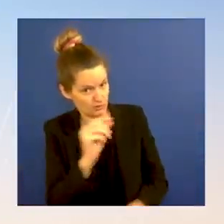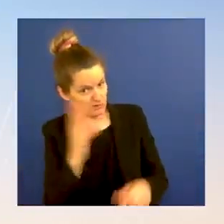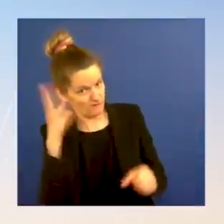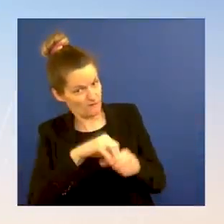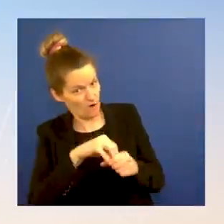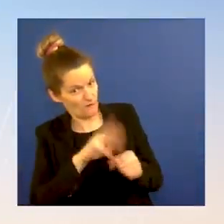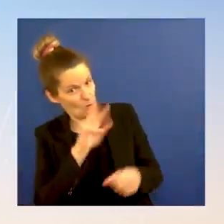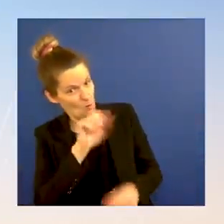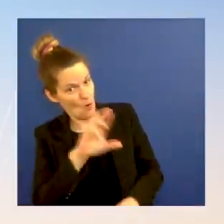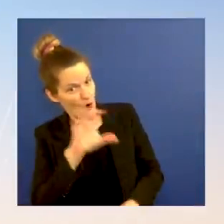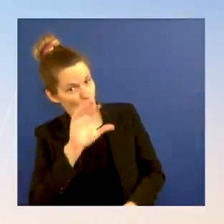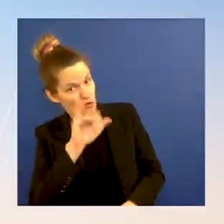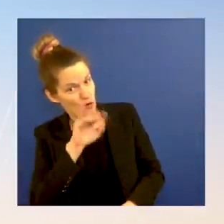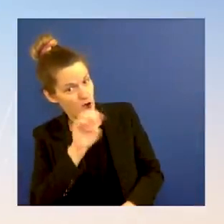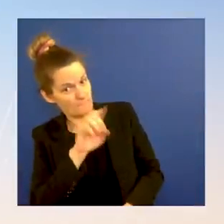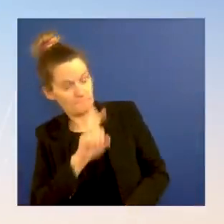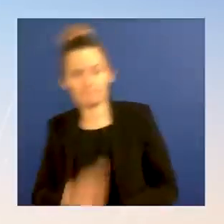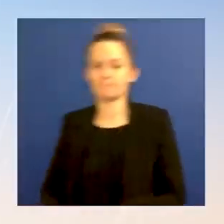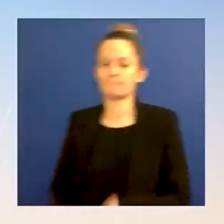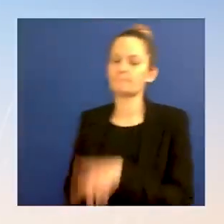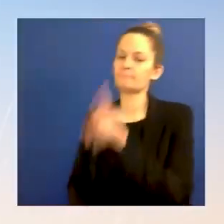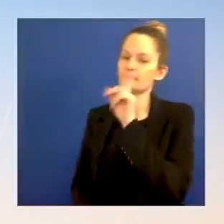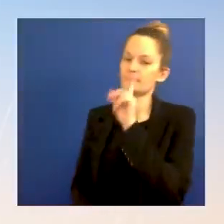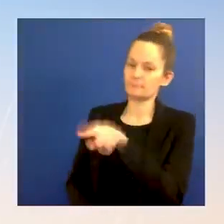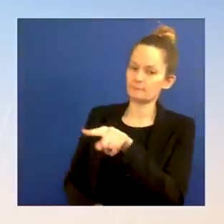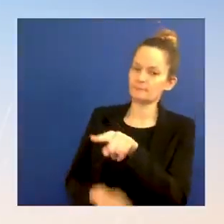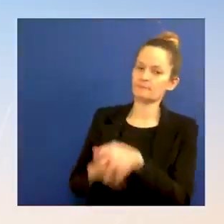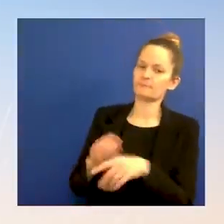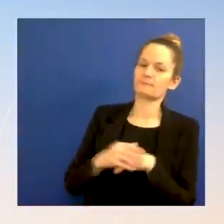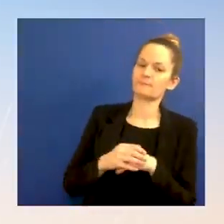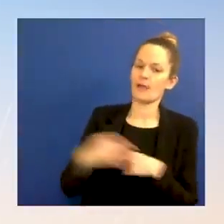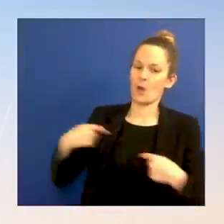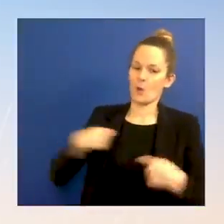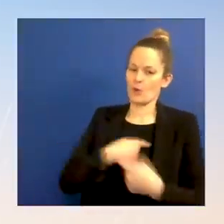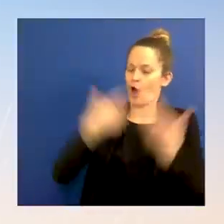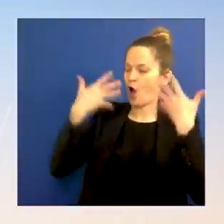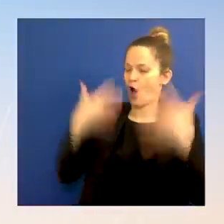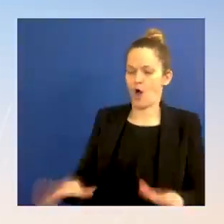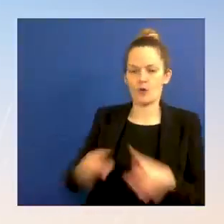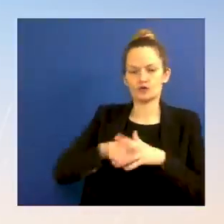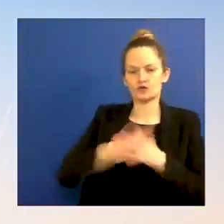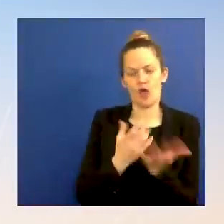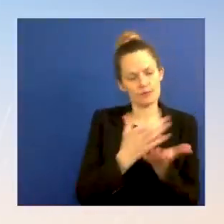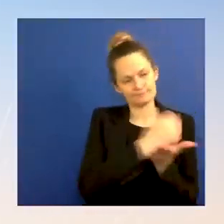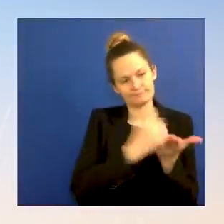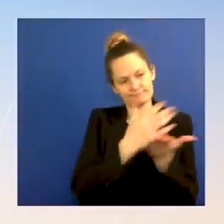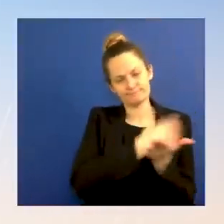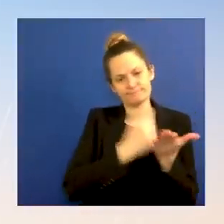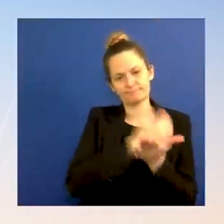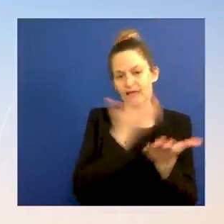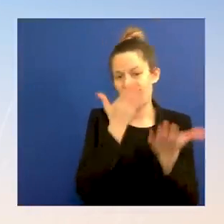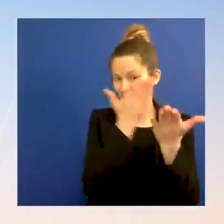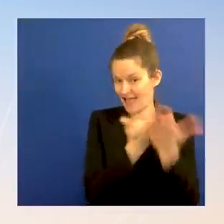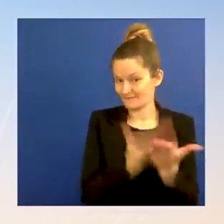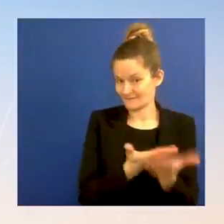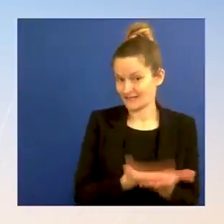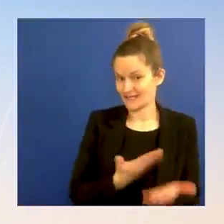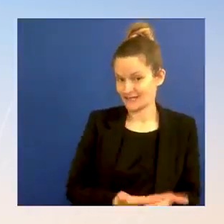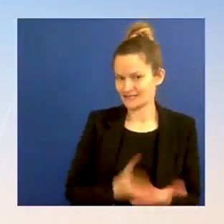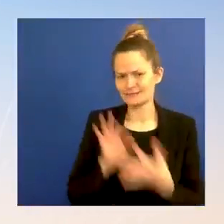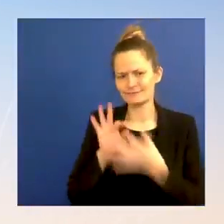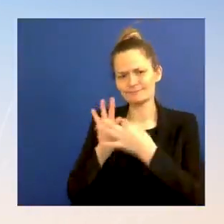of to collect evidence and data of the targeting of civilians, of the reported use